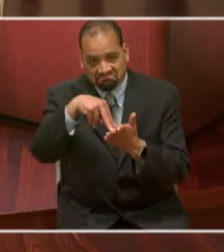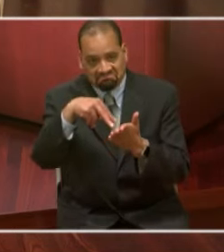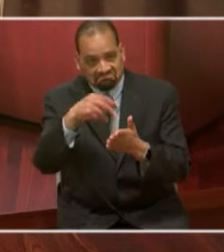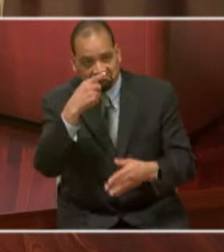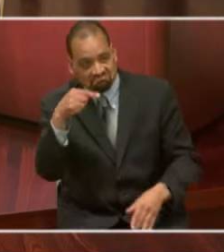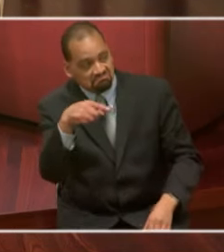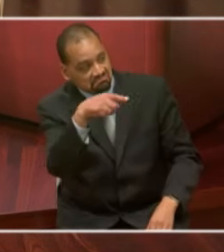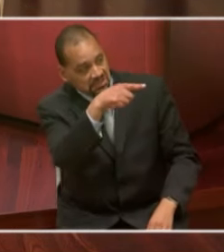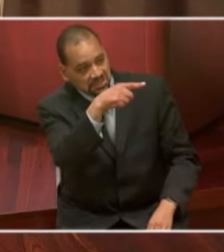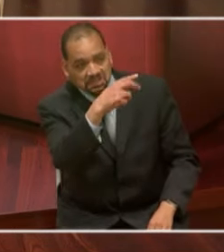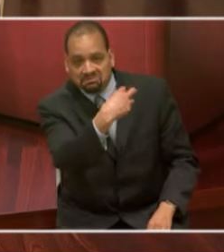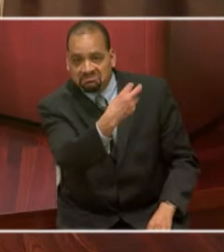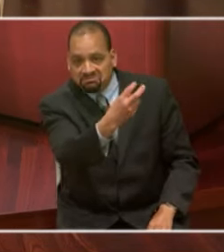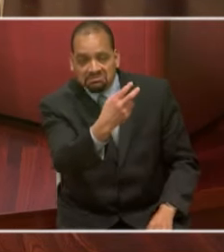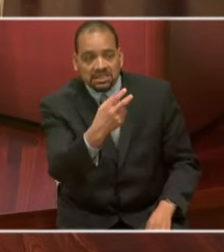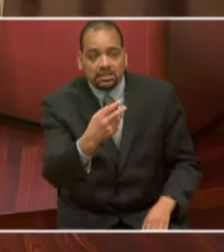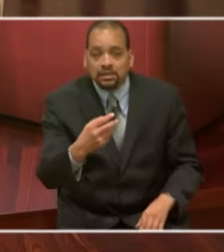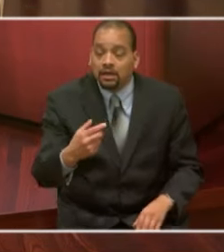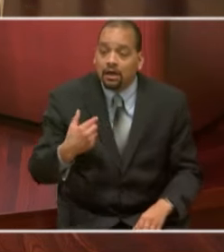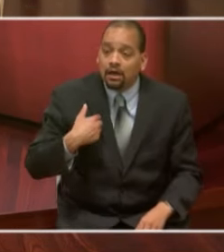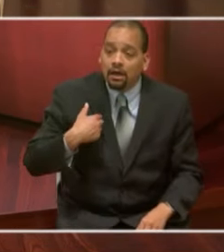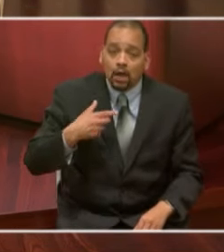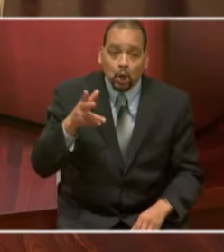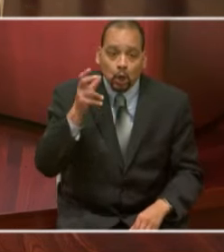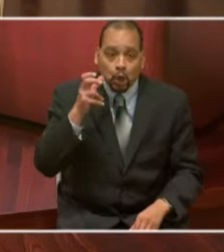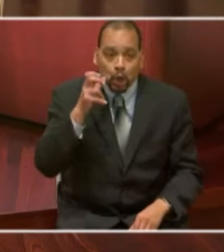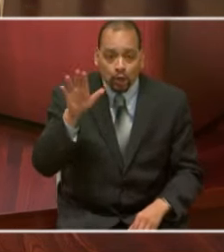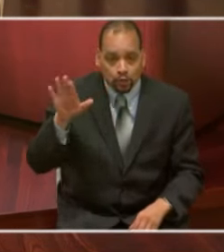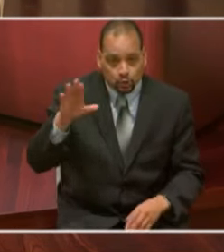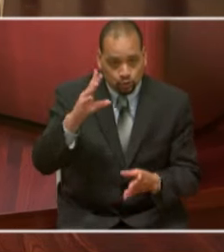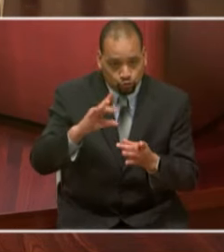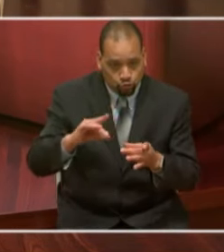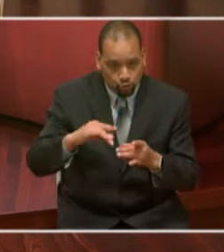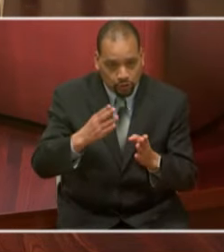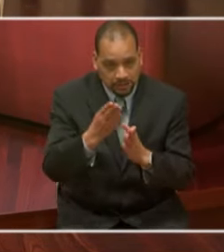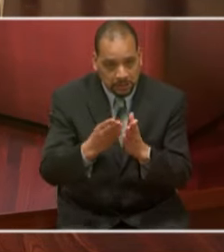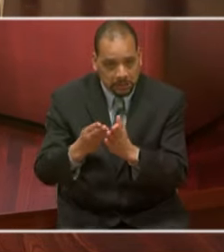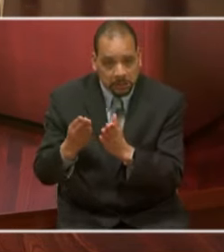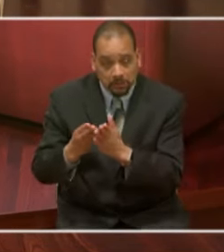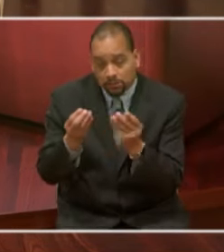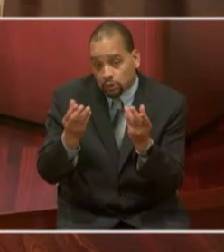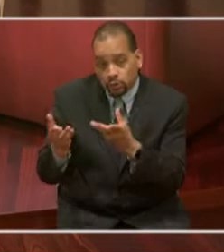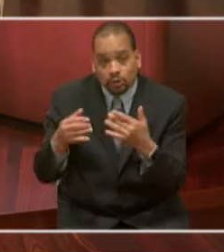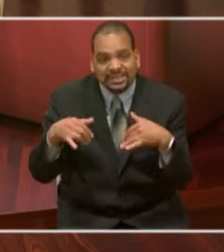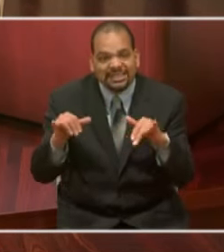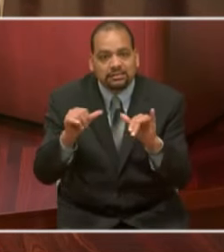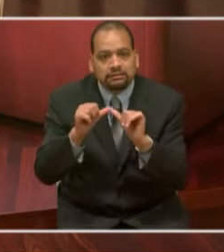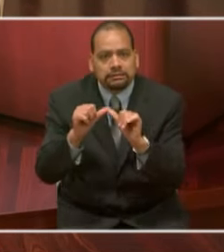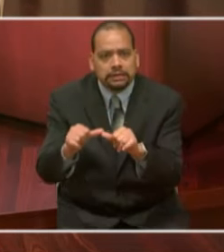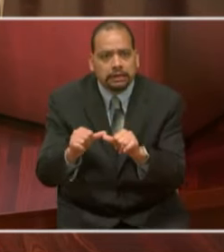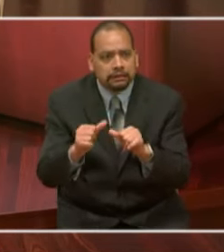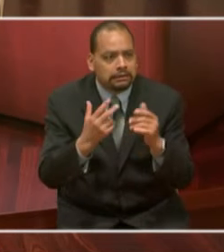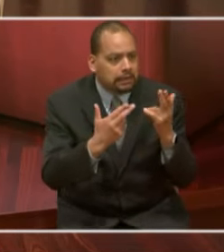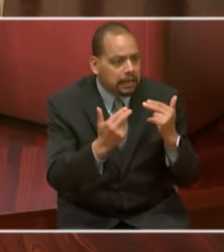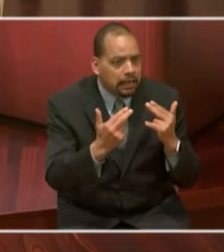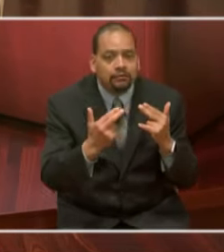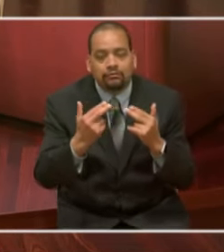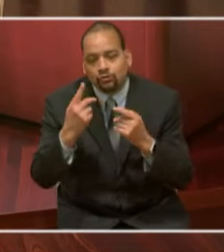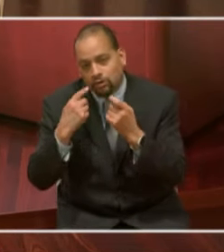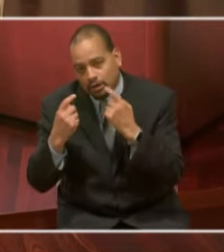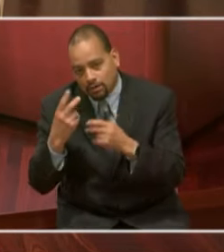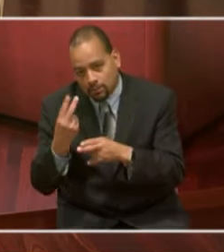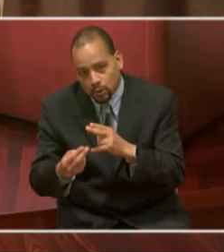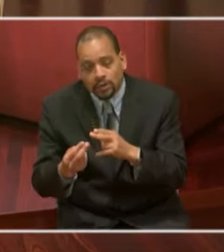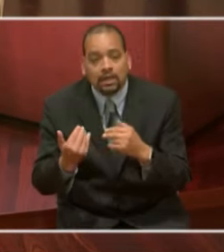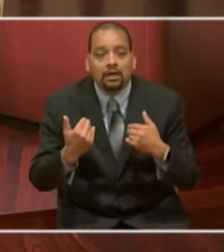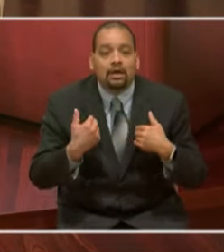did any of the nonviolent civil rights leaders have interaction or have any type of, I guess, discourse